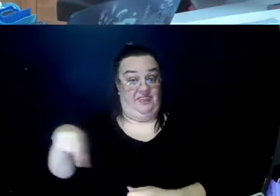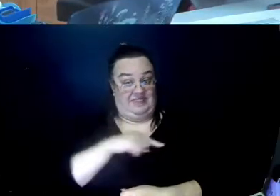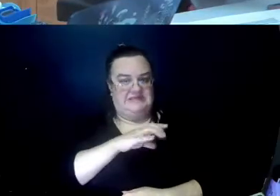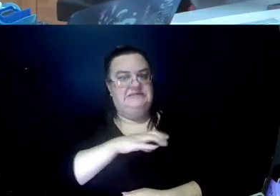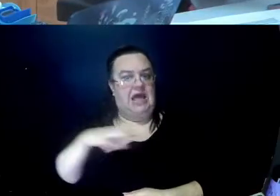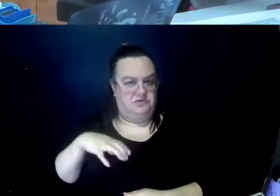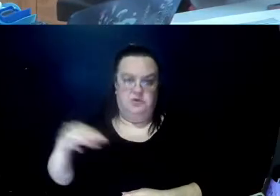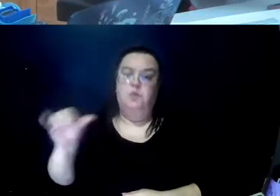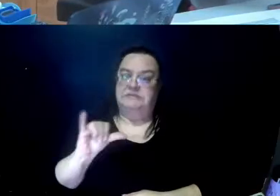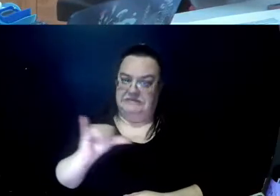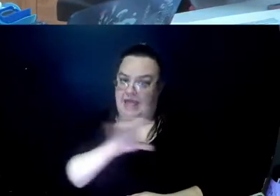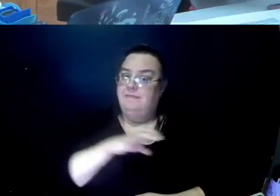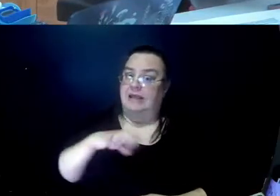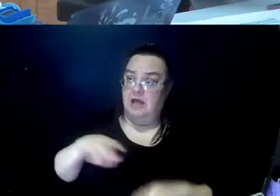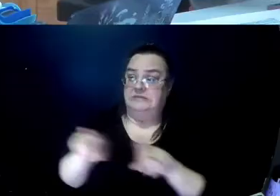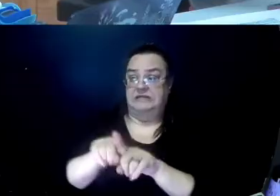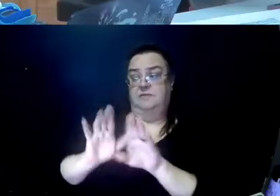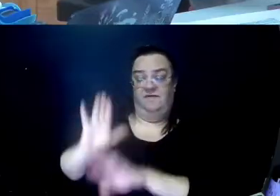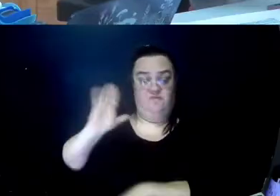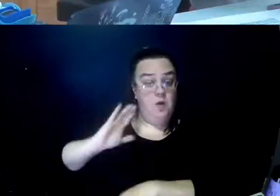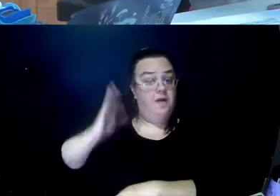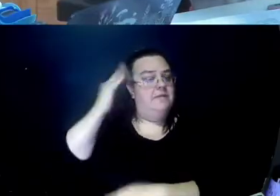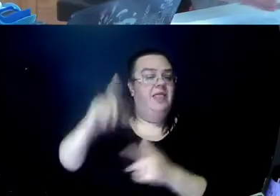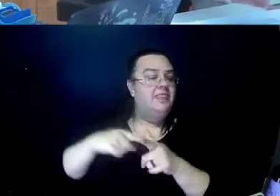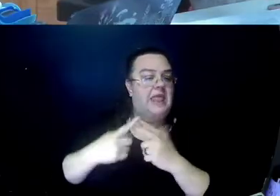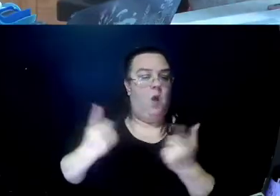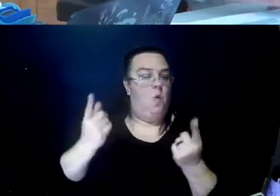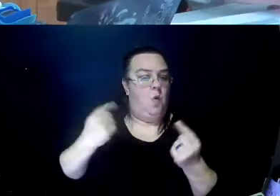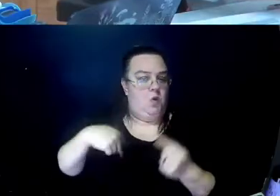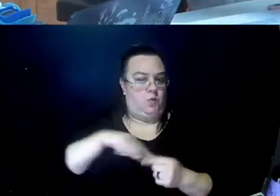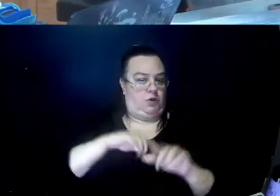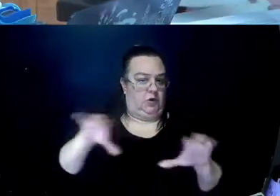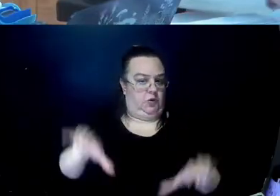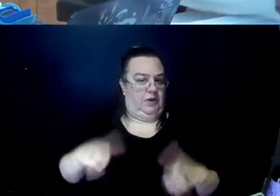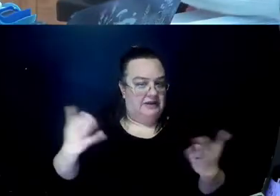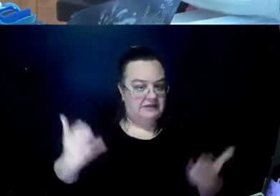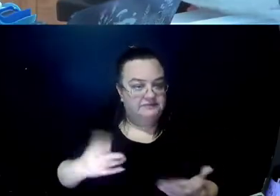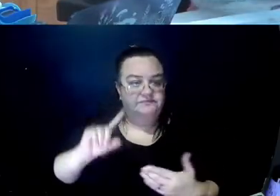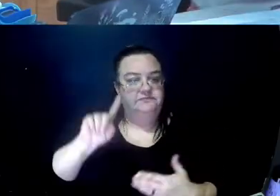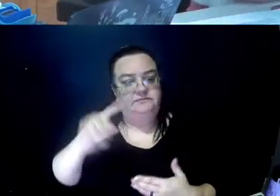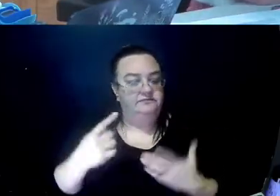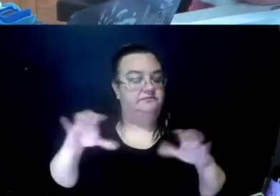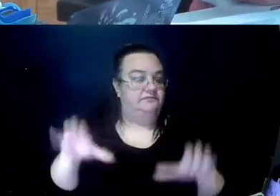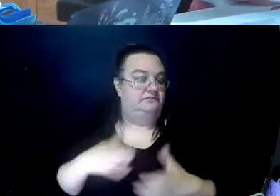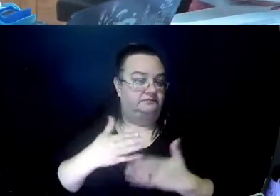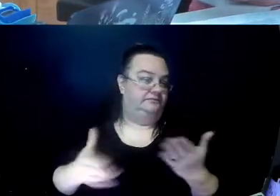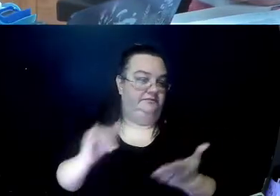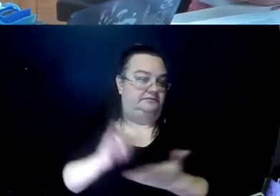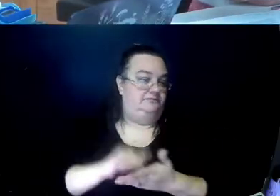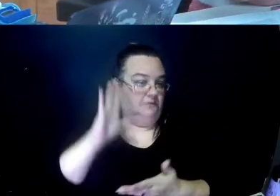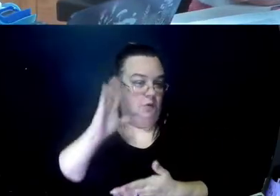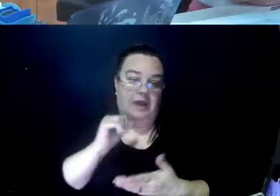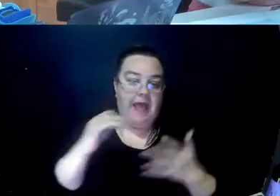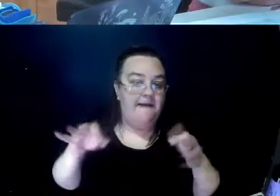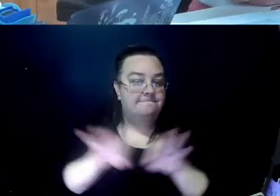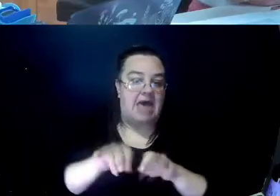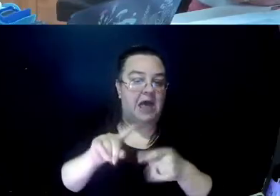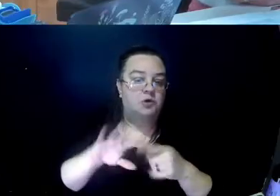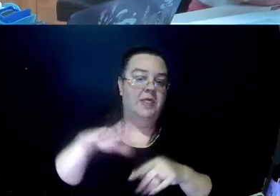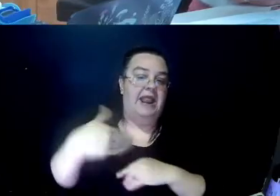council. Because then what are we doing up here but doing things that won't matter to the next